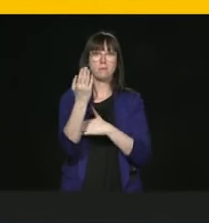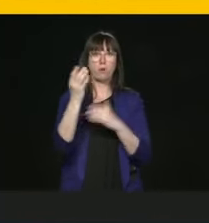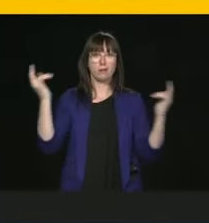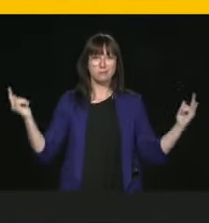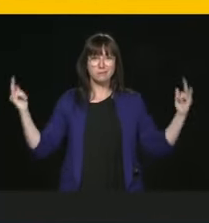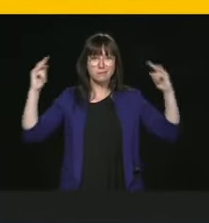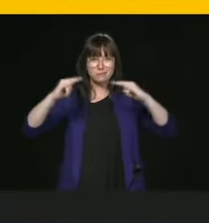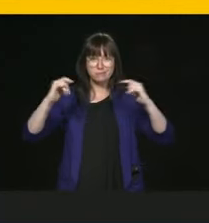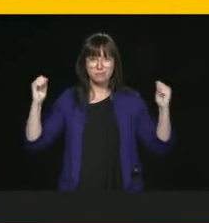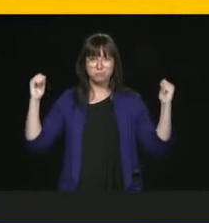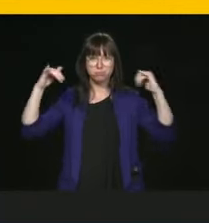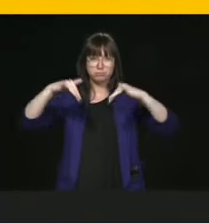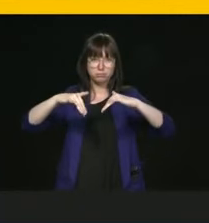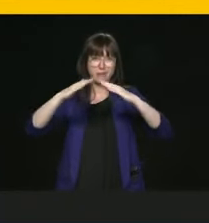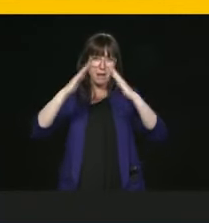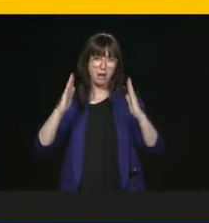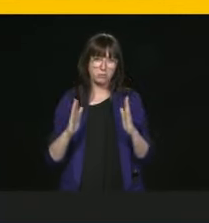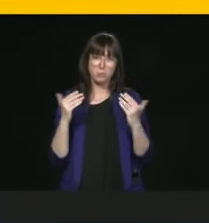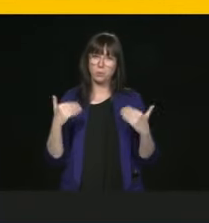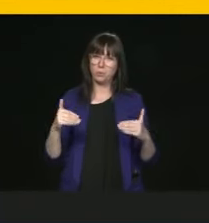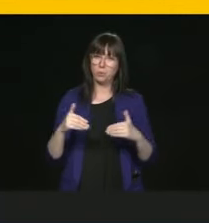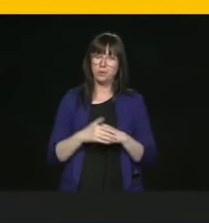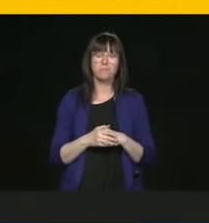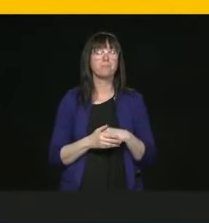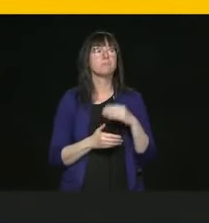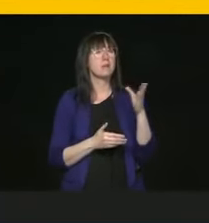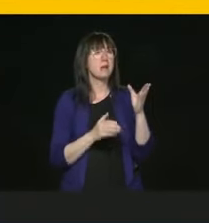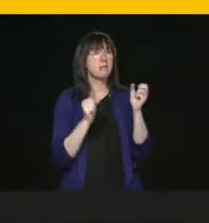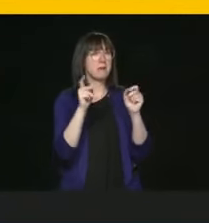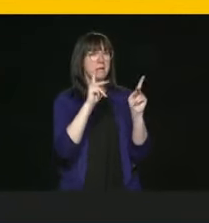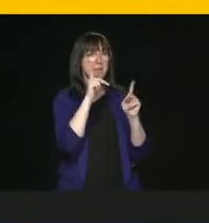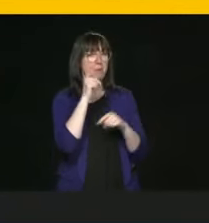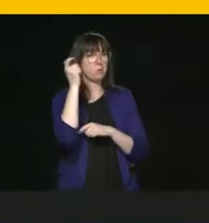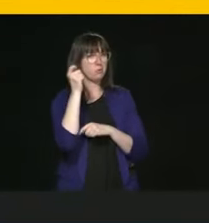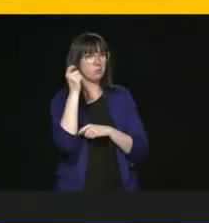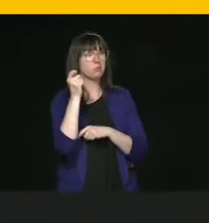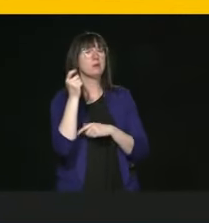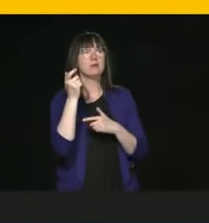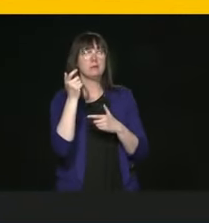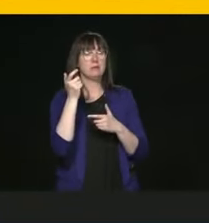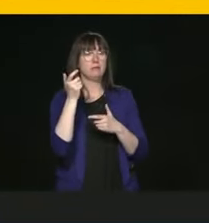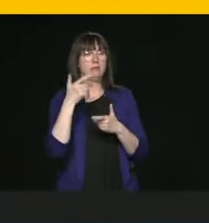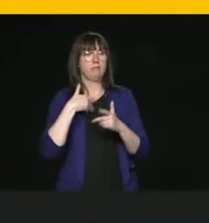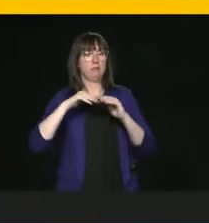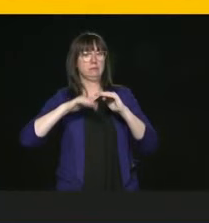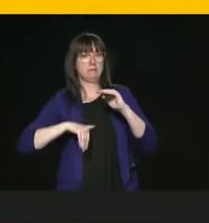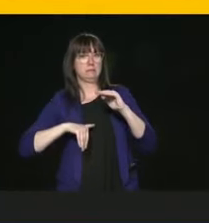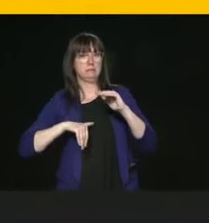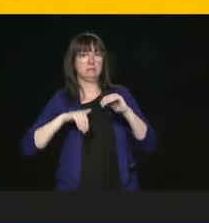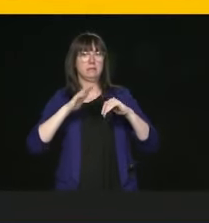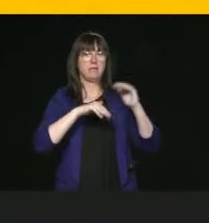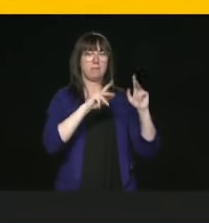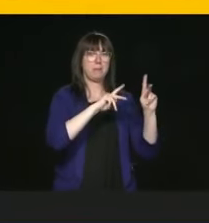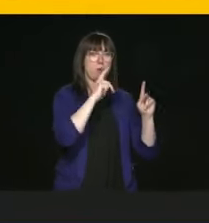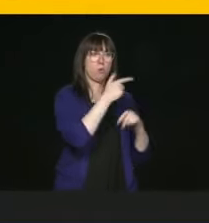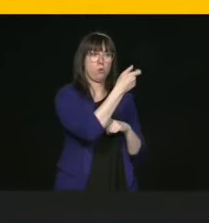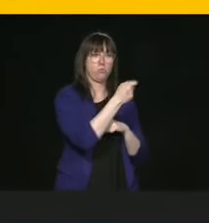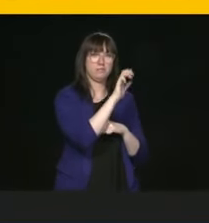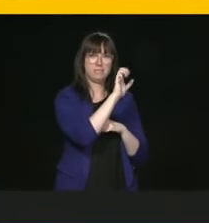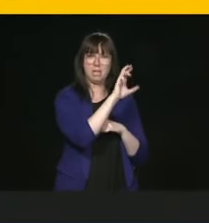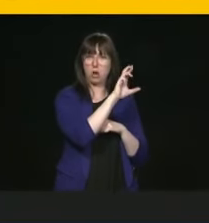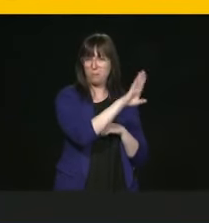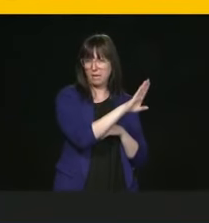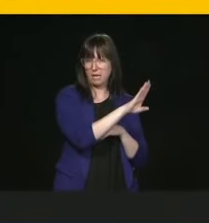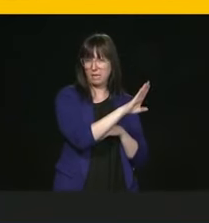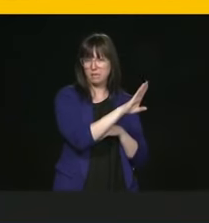Yes. Many people on social assistance programs are surviving on less than people who are getting the CERB. And